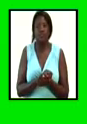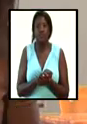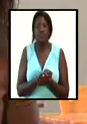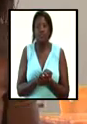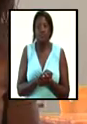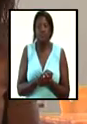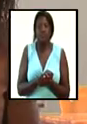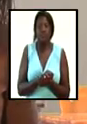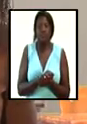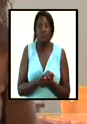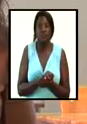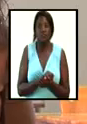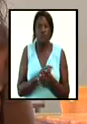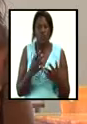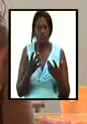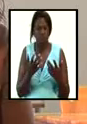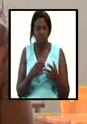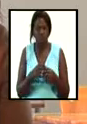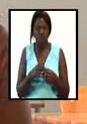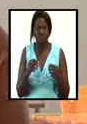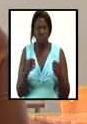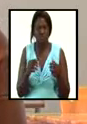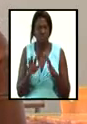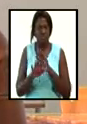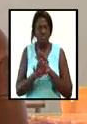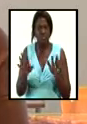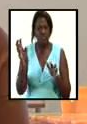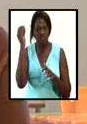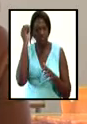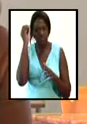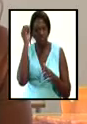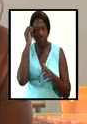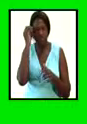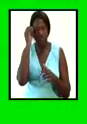wishes. Oh, I never realized that.